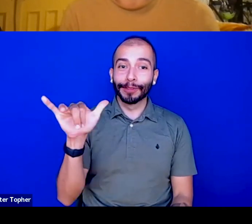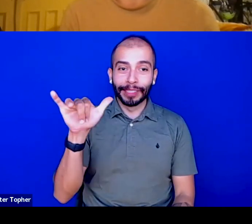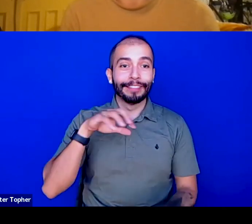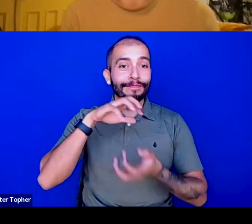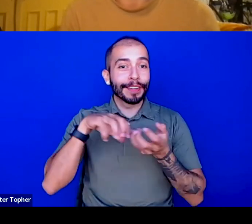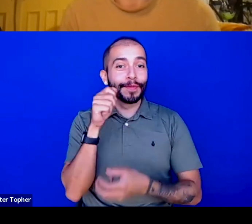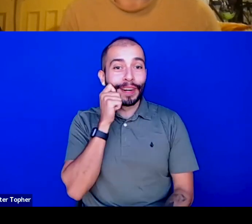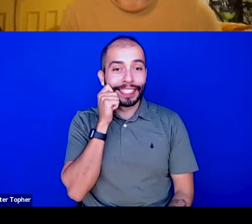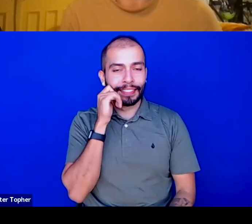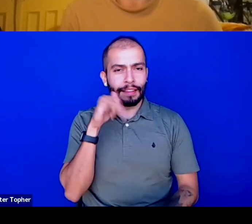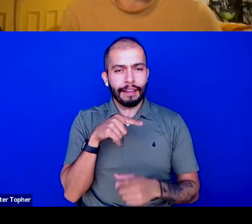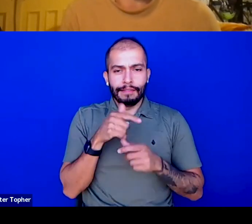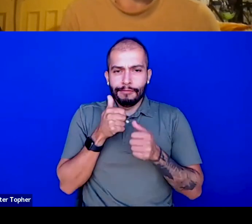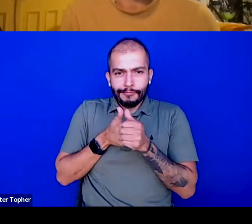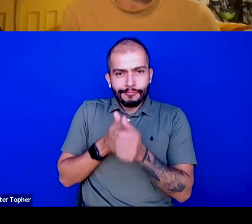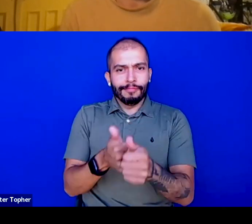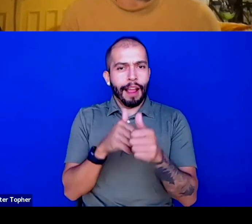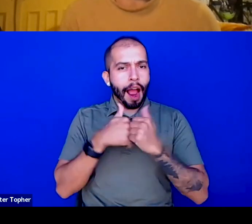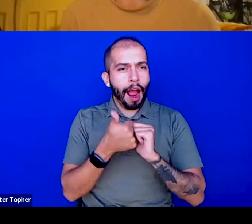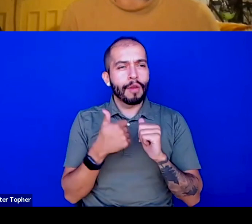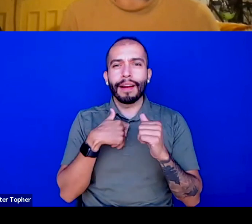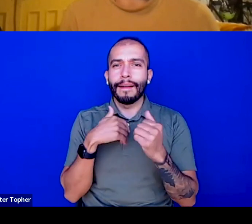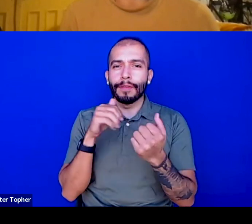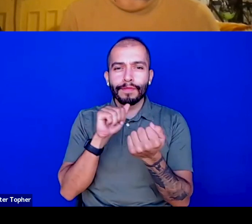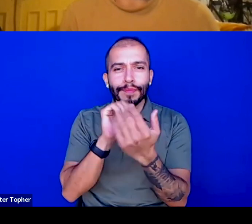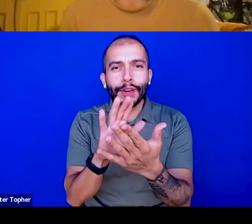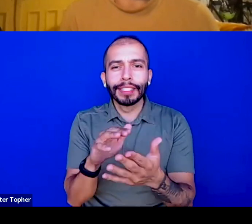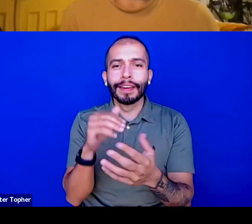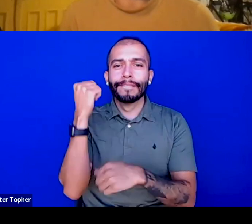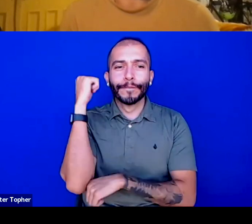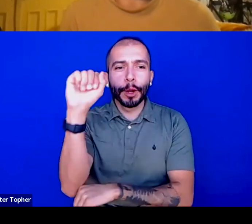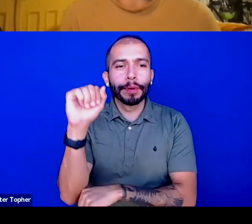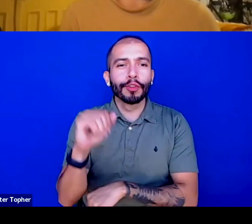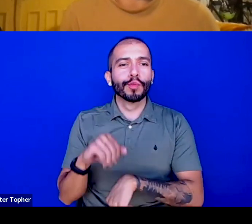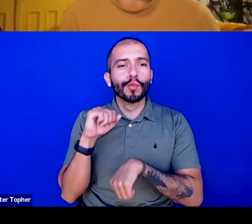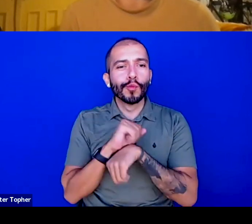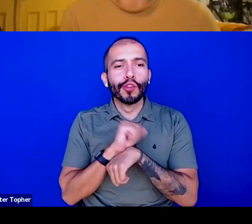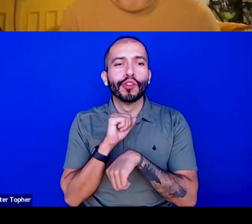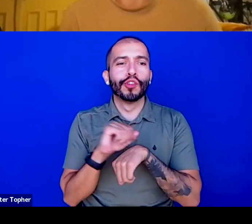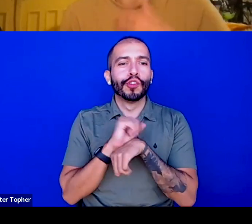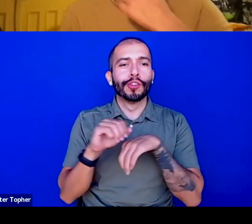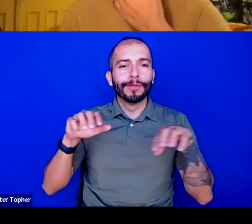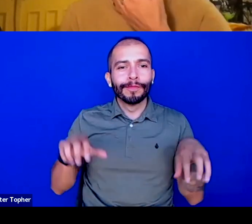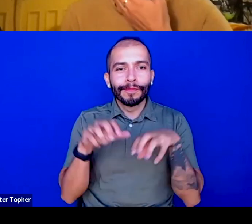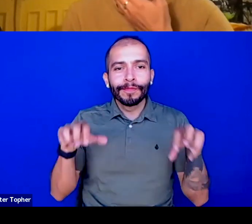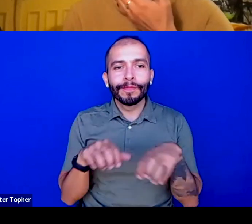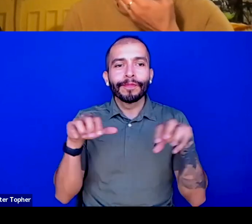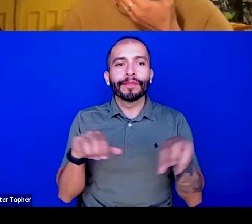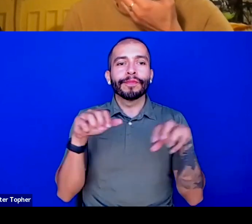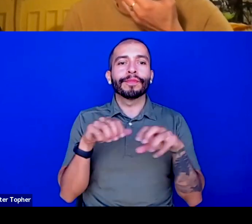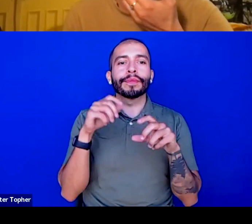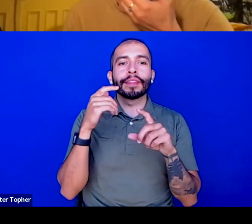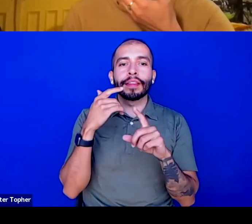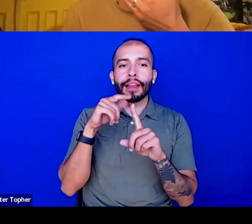going through mandated reporting as a child, struggling with mental health issues, both personally and also as someone who was